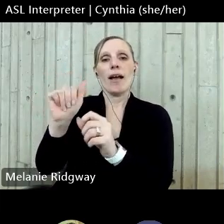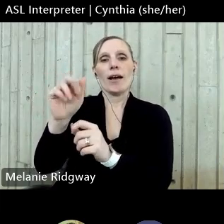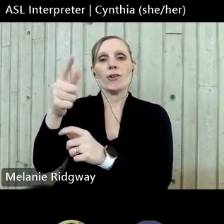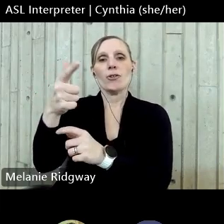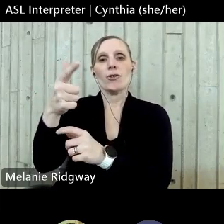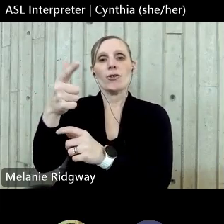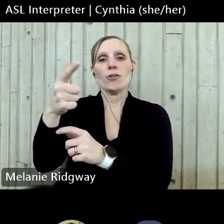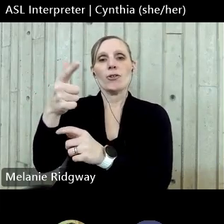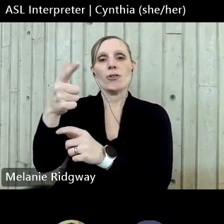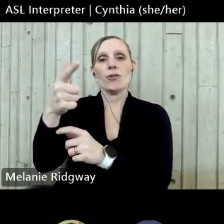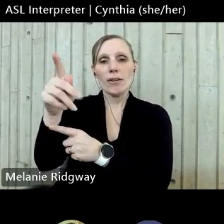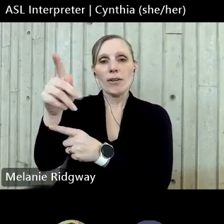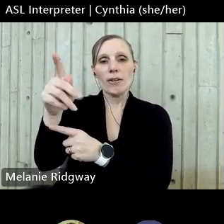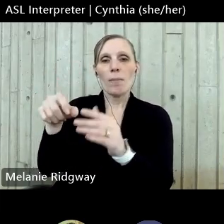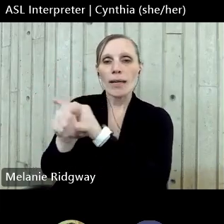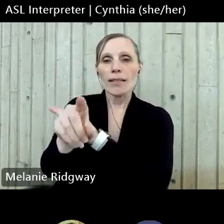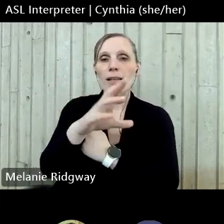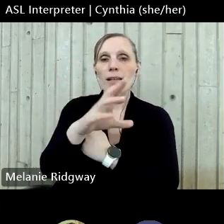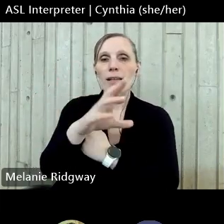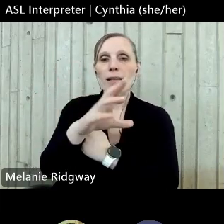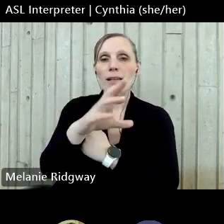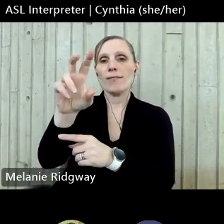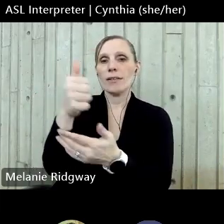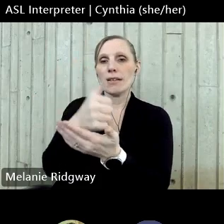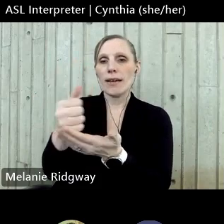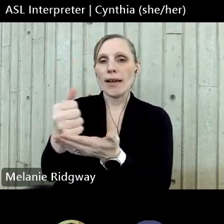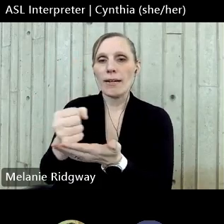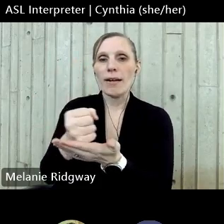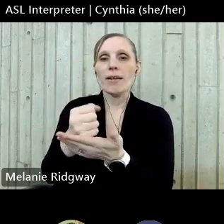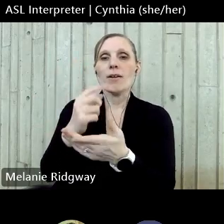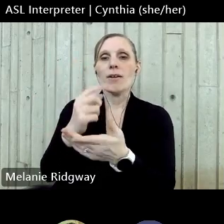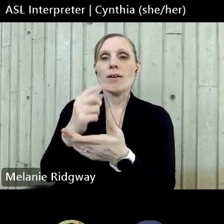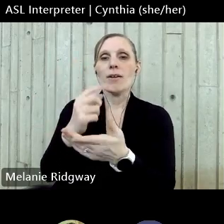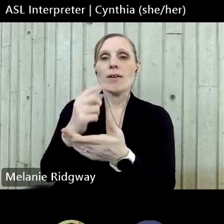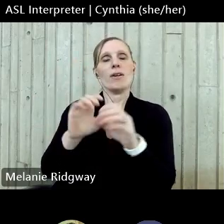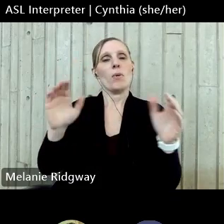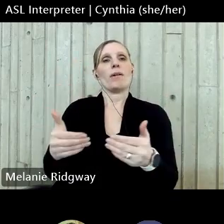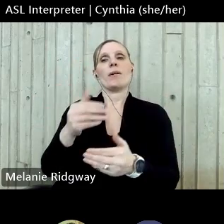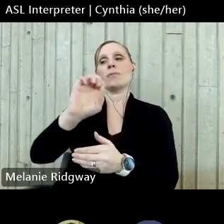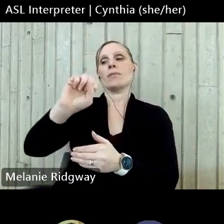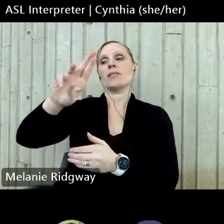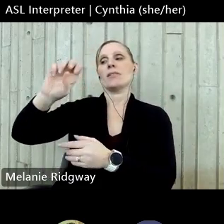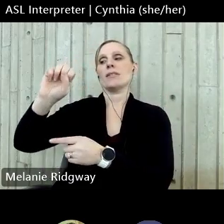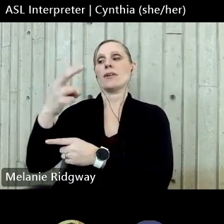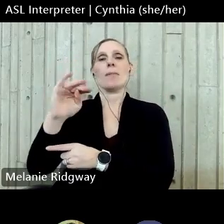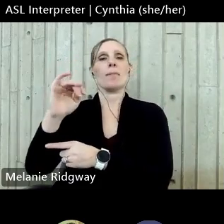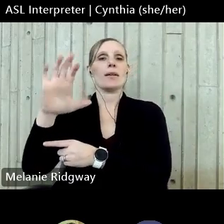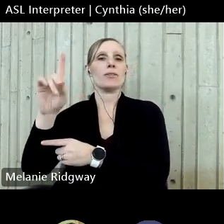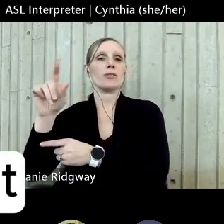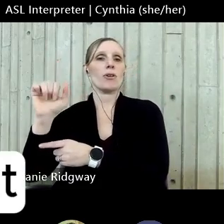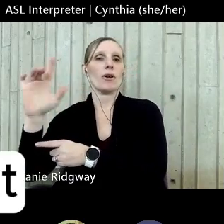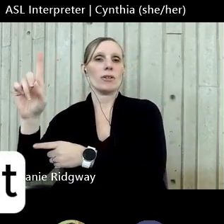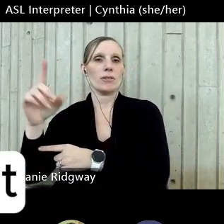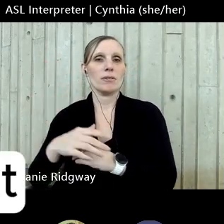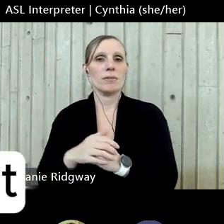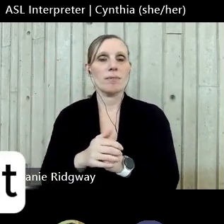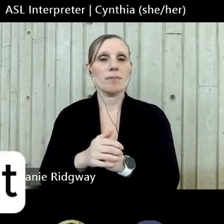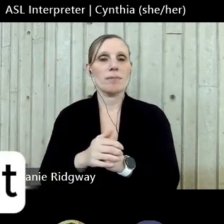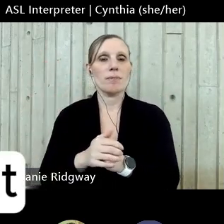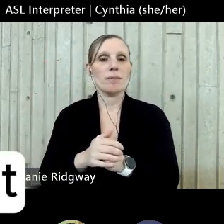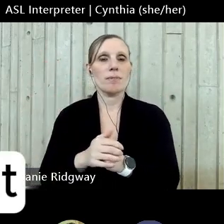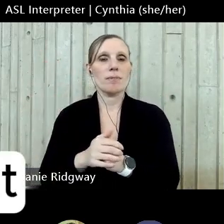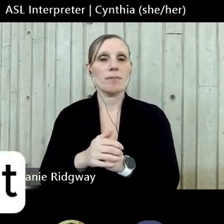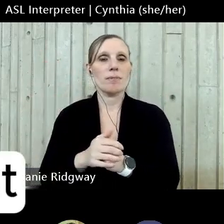and effective stakeholder engagement. Please welcome Sarah McDonald. Oh, and sorry, Keith, do we want to introduce